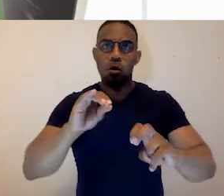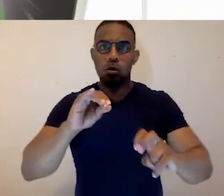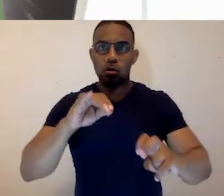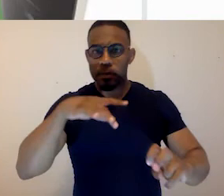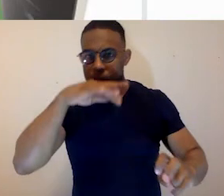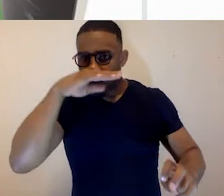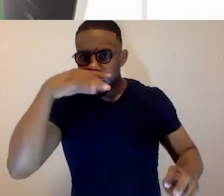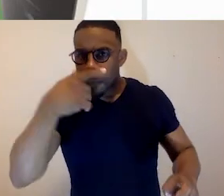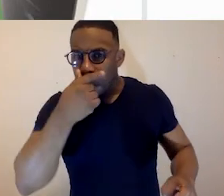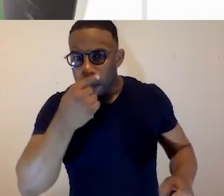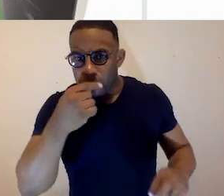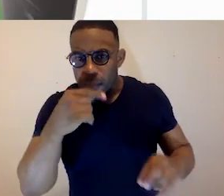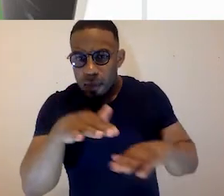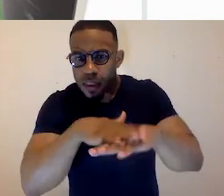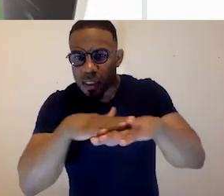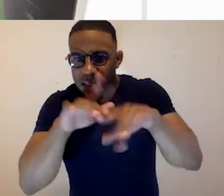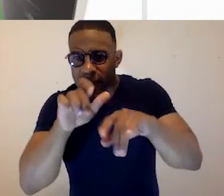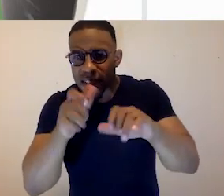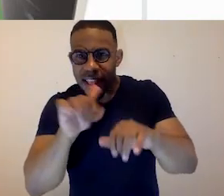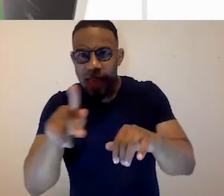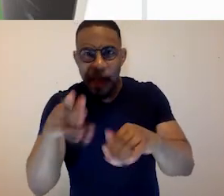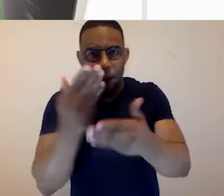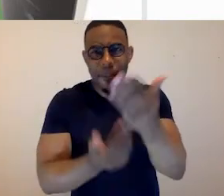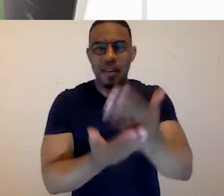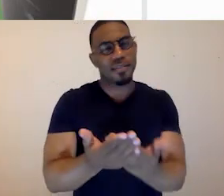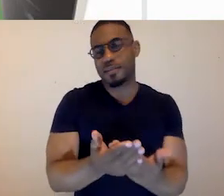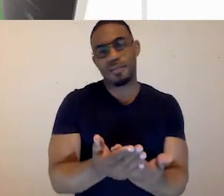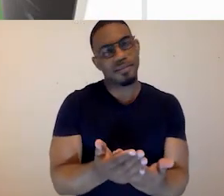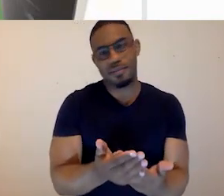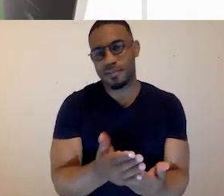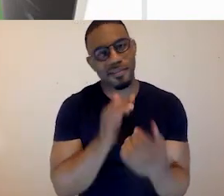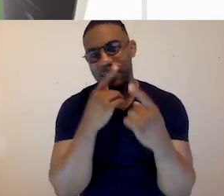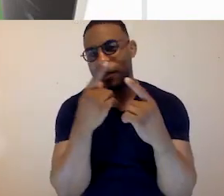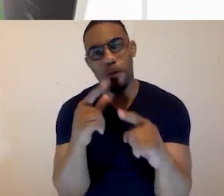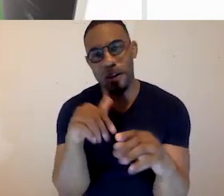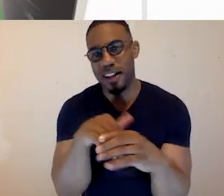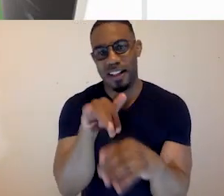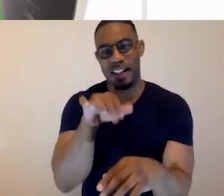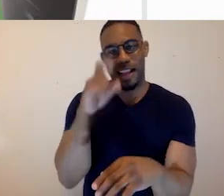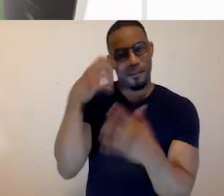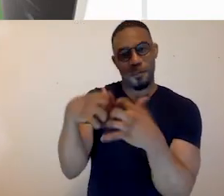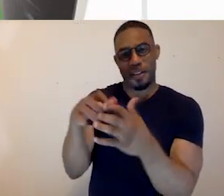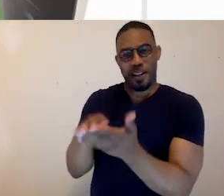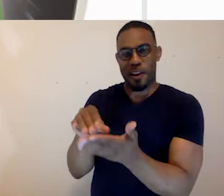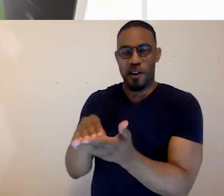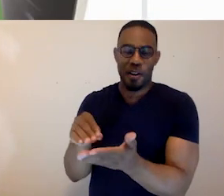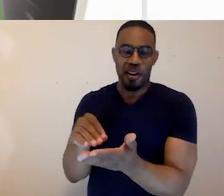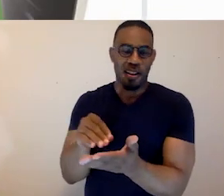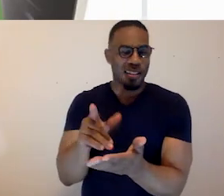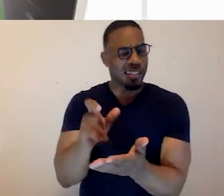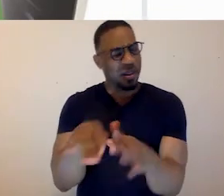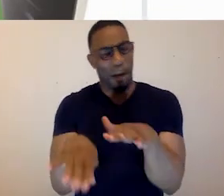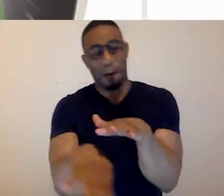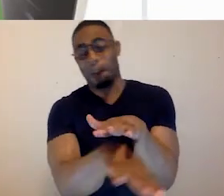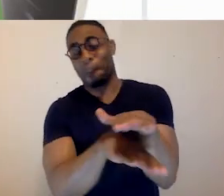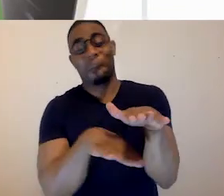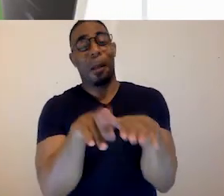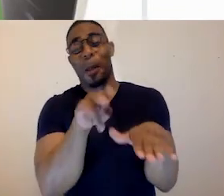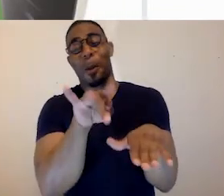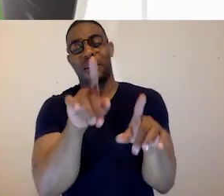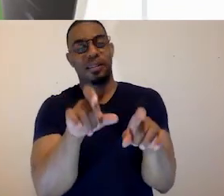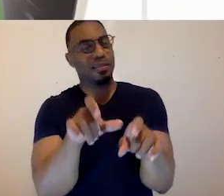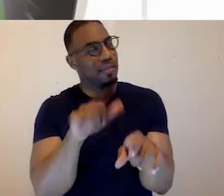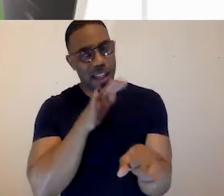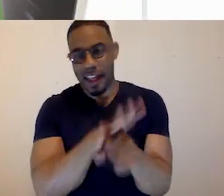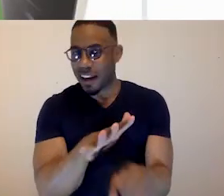sniff testing the app manually, that doesn't do anything in the case of machine learning. Your little basic unit test,